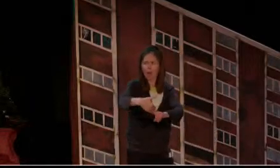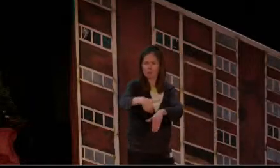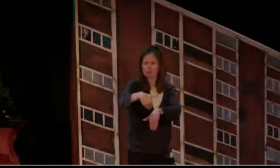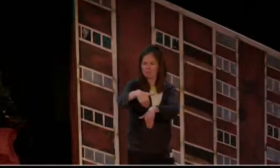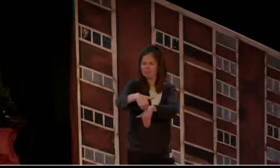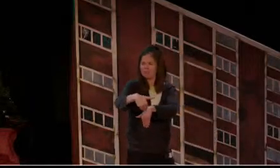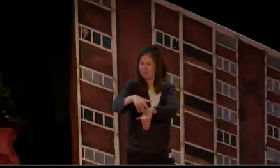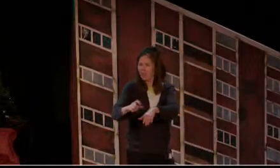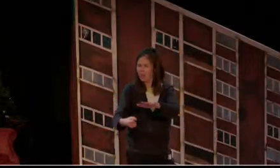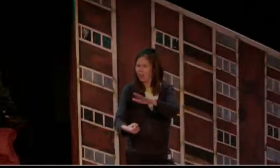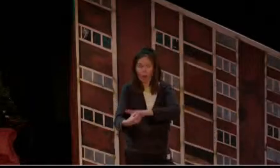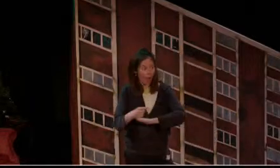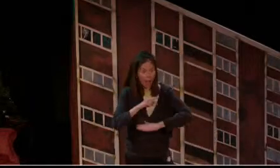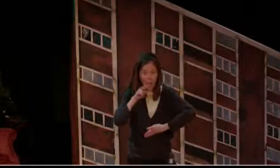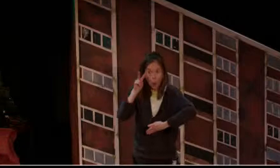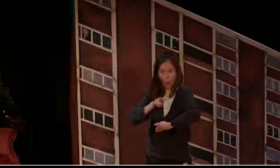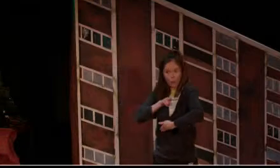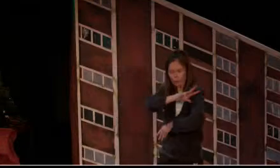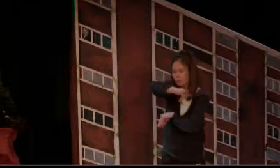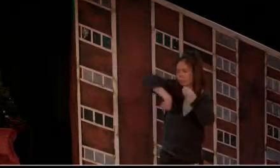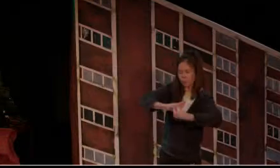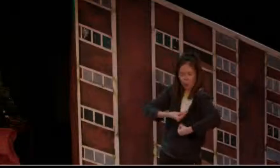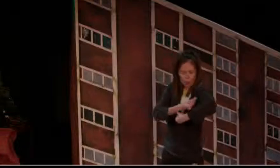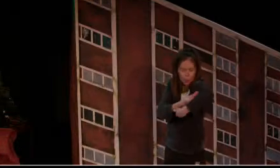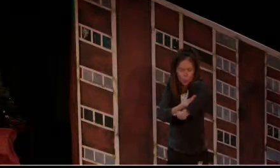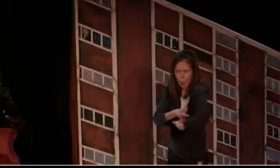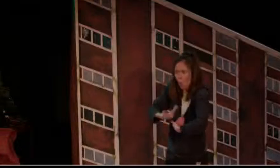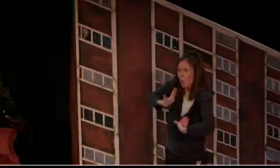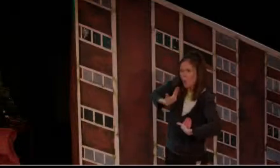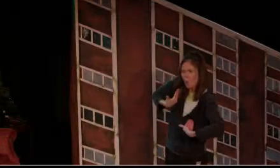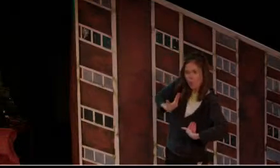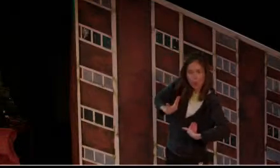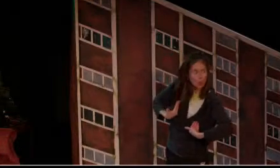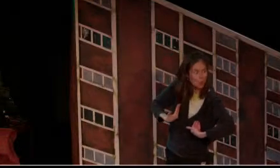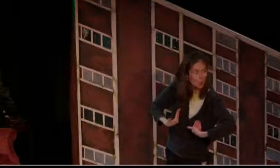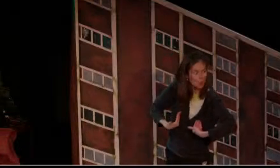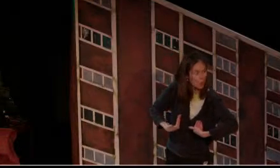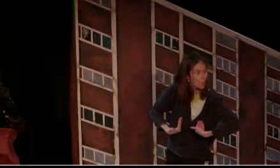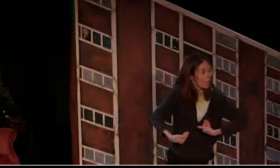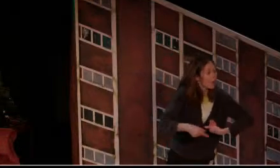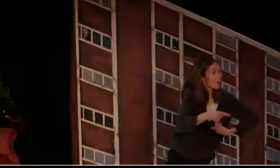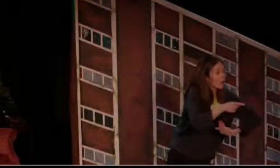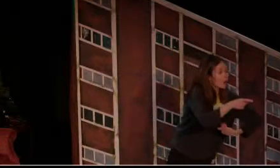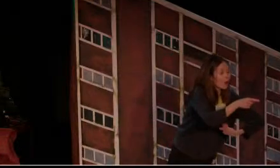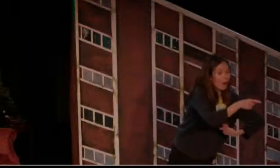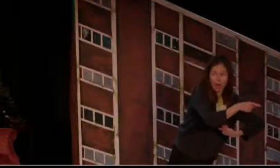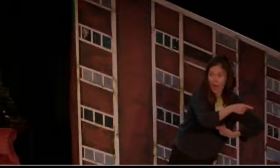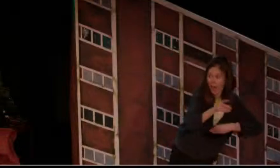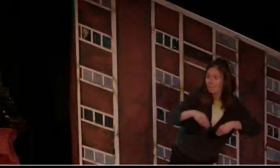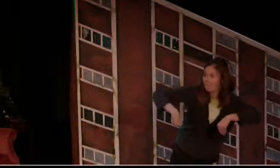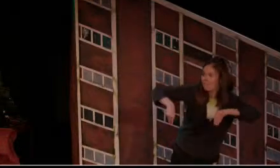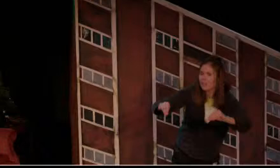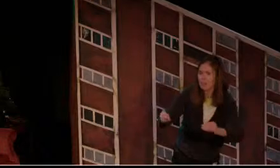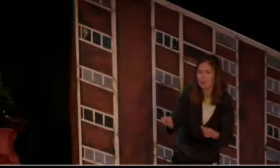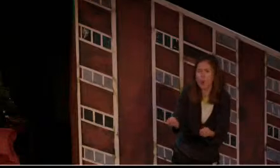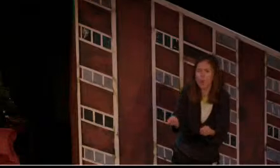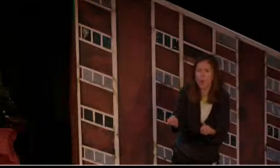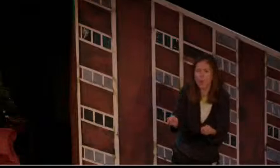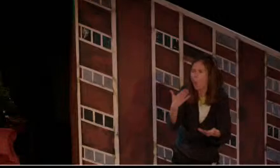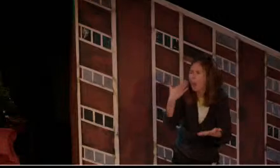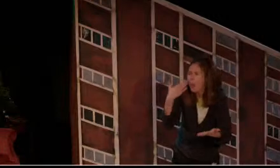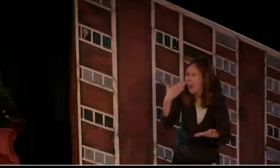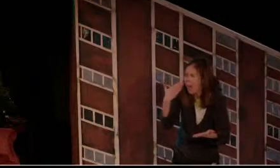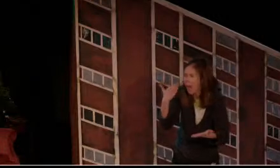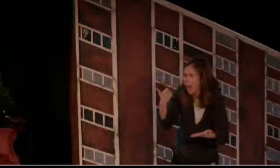some eye-reared lady in waiting sort. And this, wages paid for some trunk work, stair